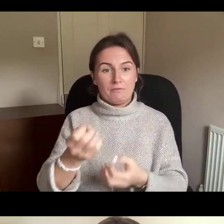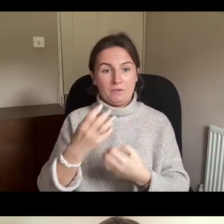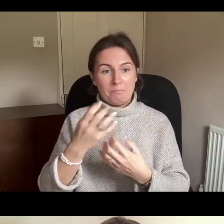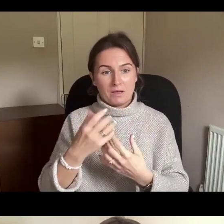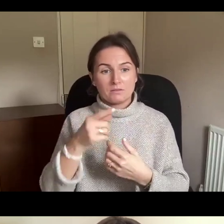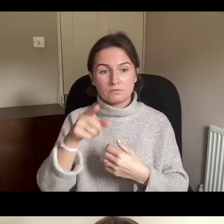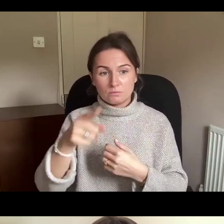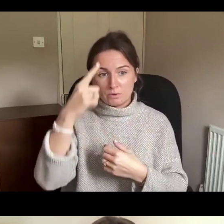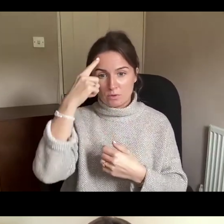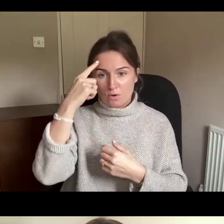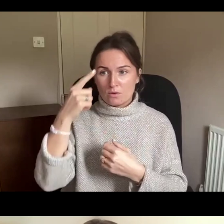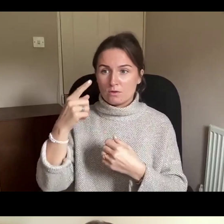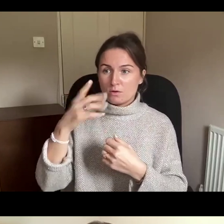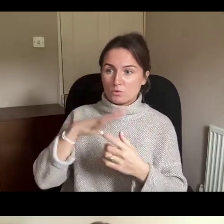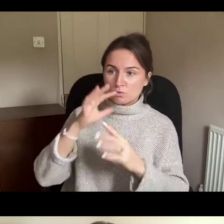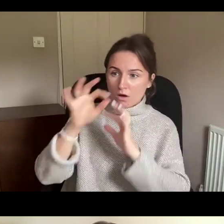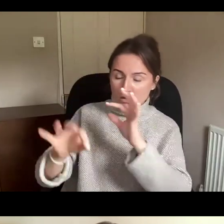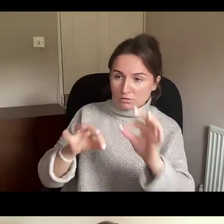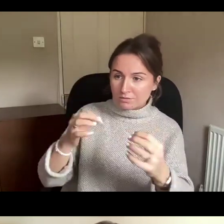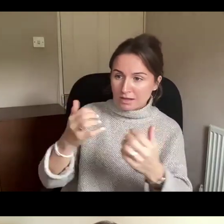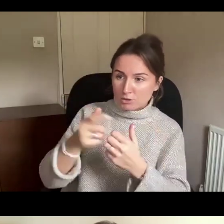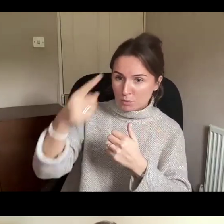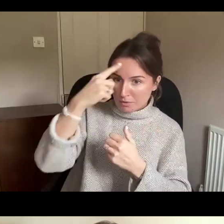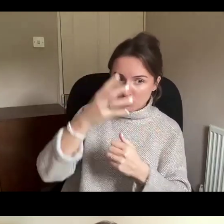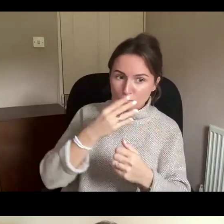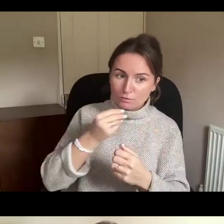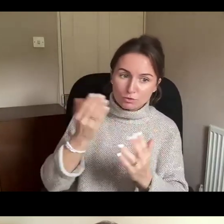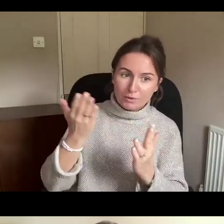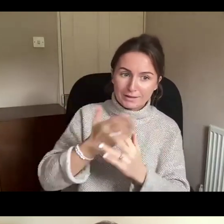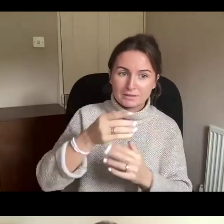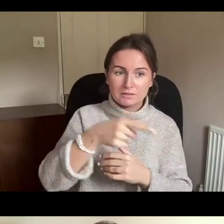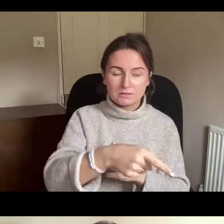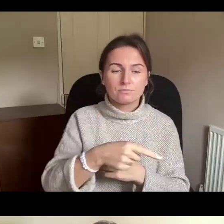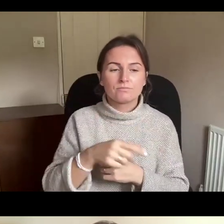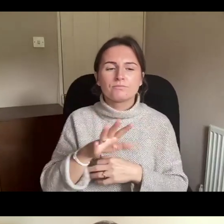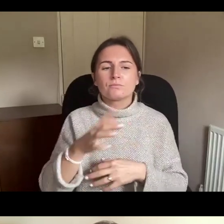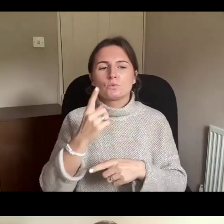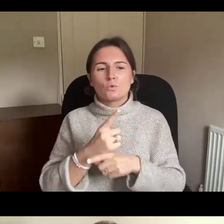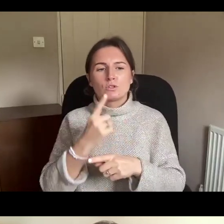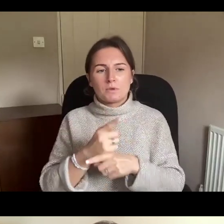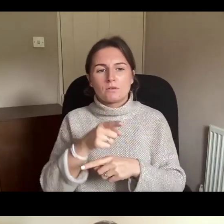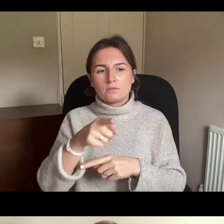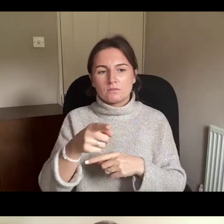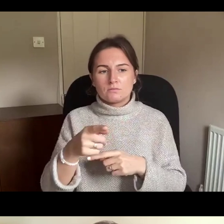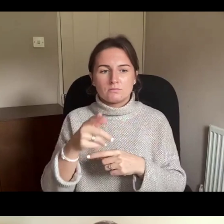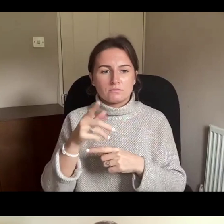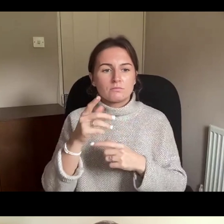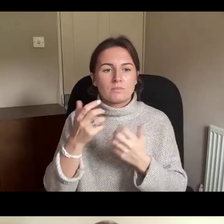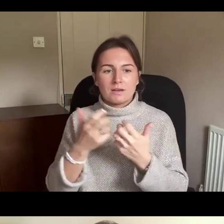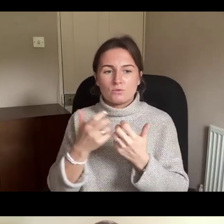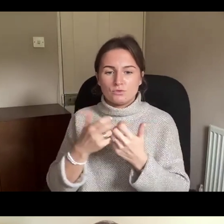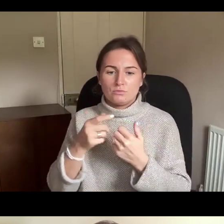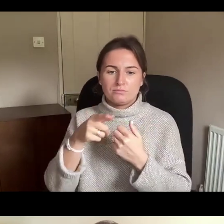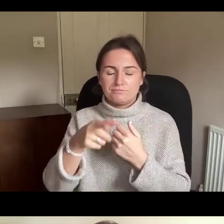do people feel would help them to use it. We talked a bit more about the question around area of benefit, which is, is